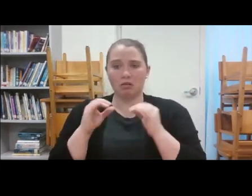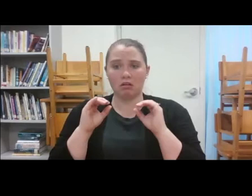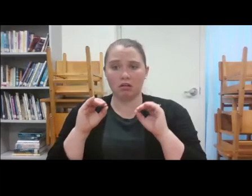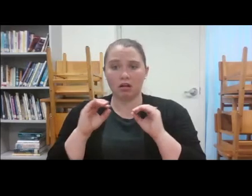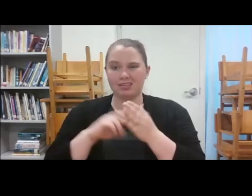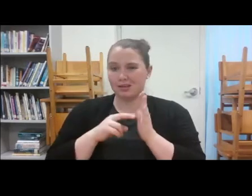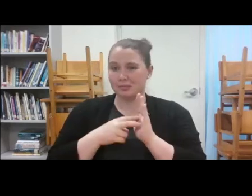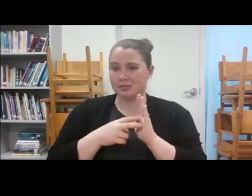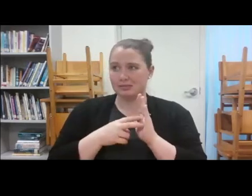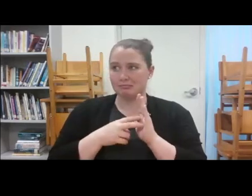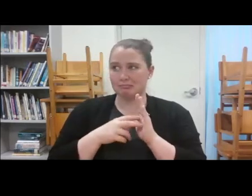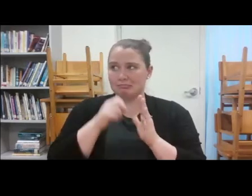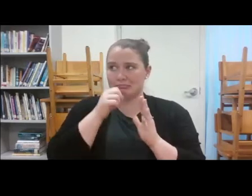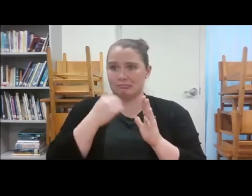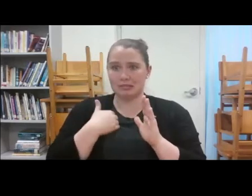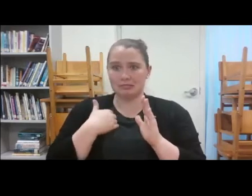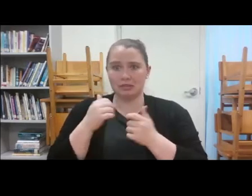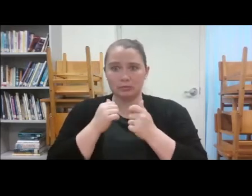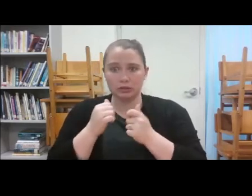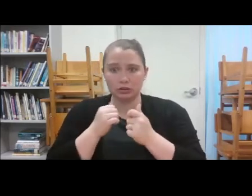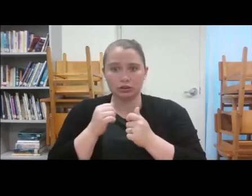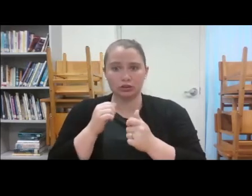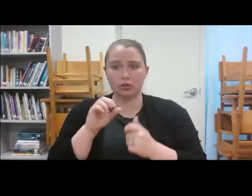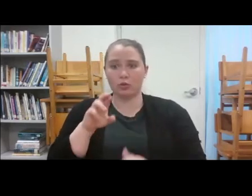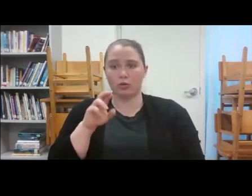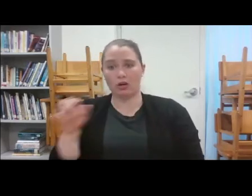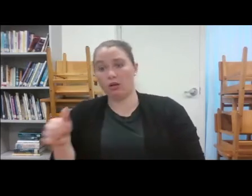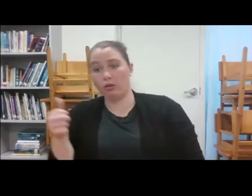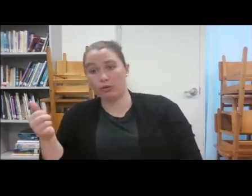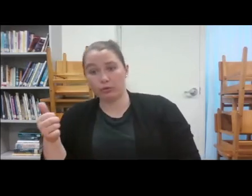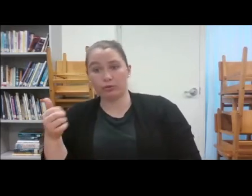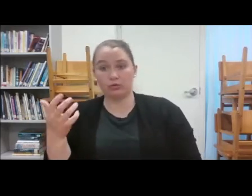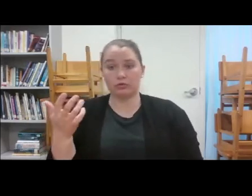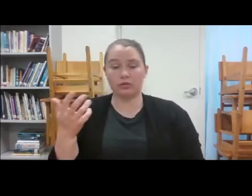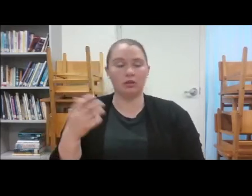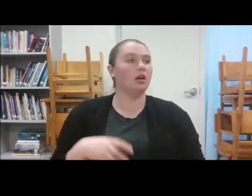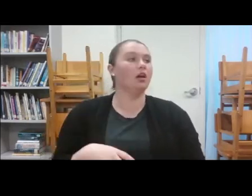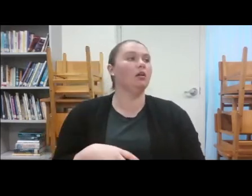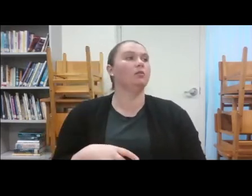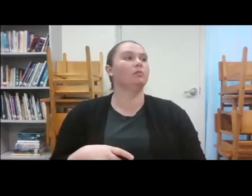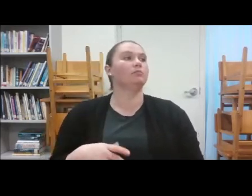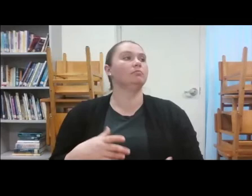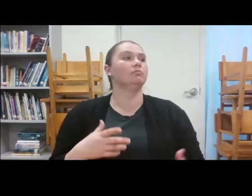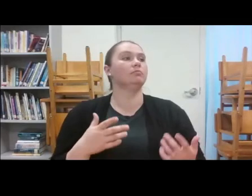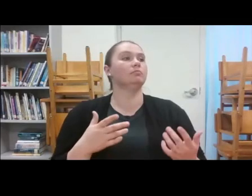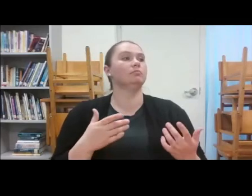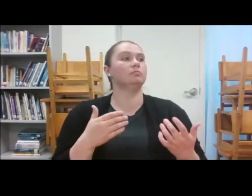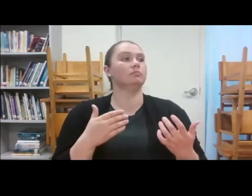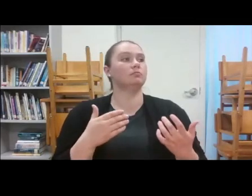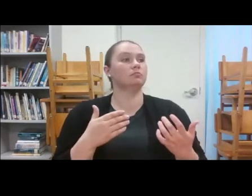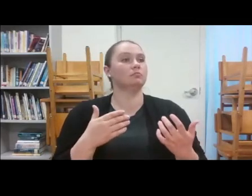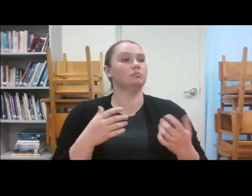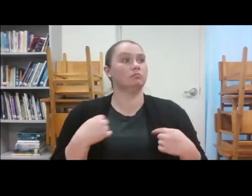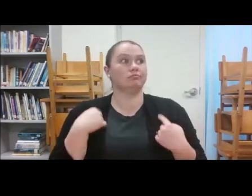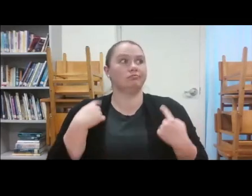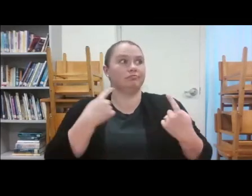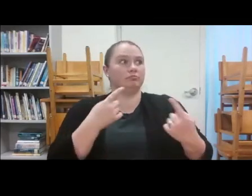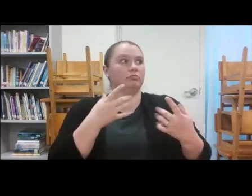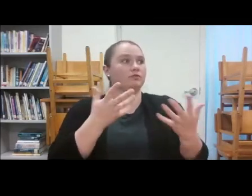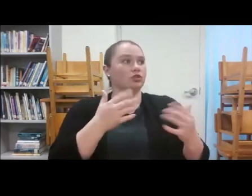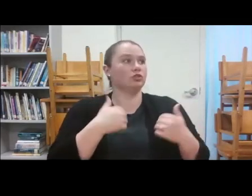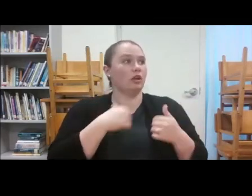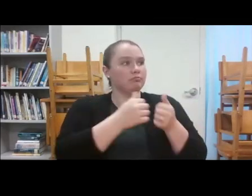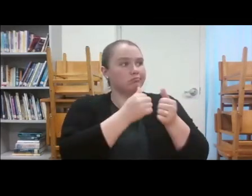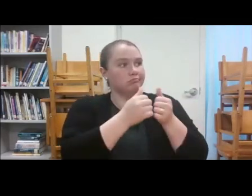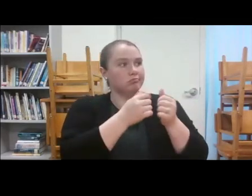something else. Is that a good? Well, there is definitely the increase. You know, there has been competition